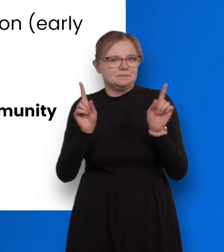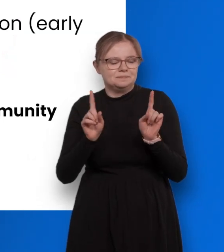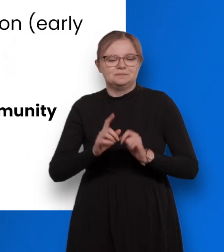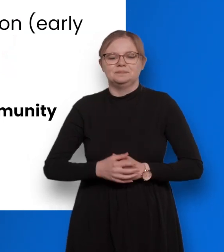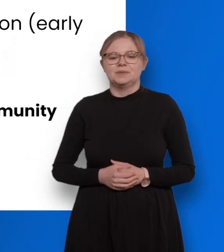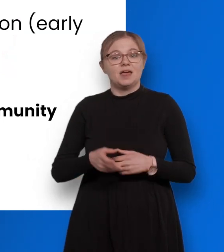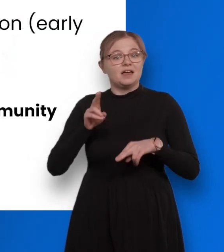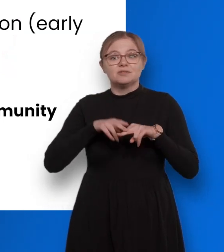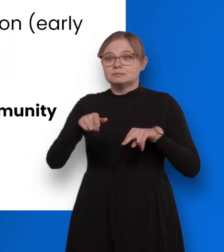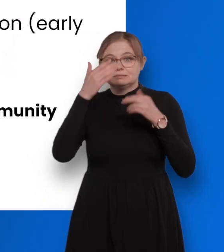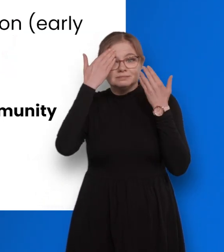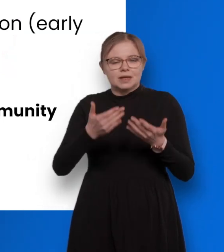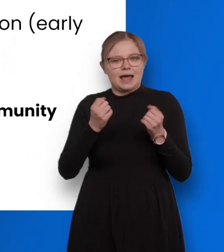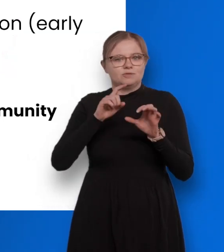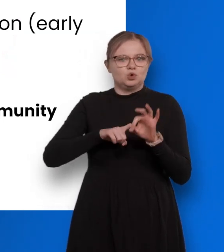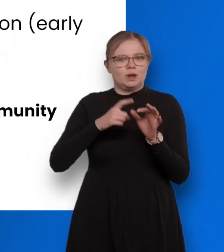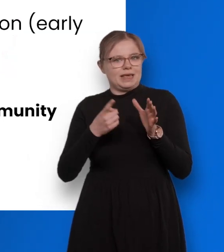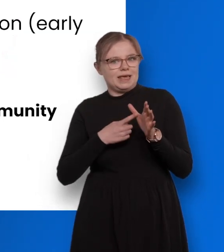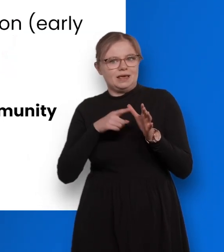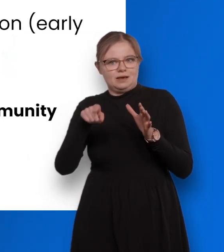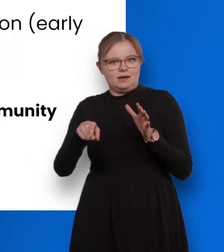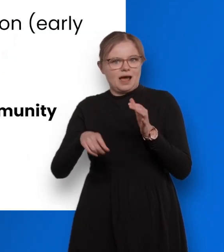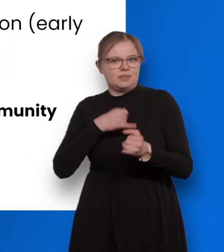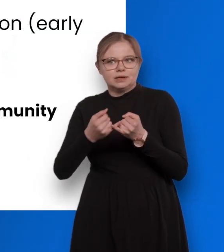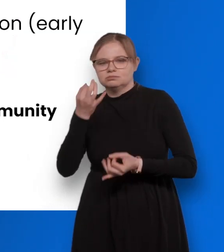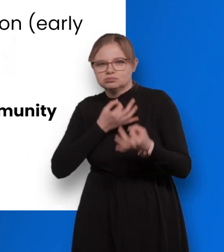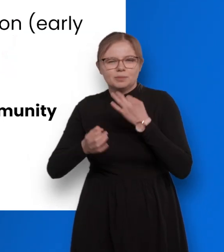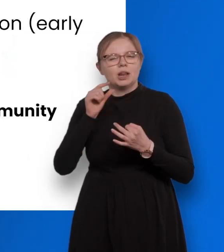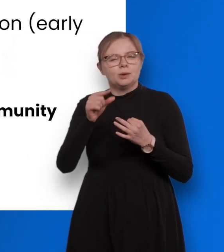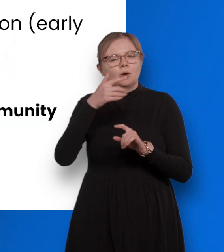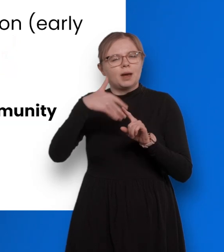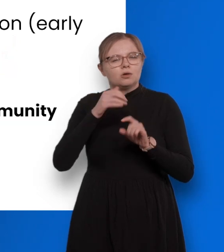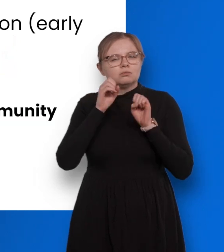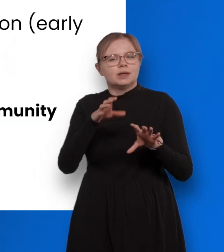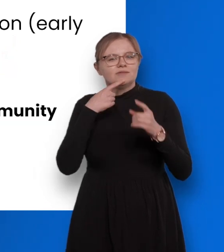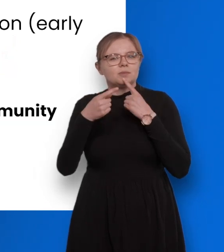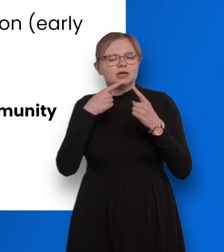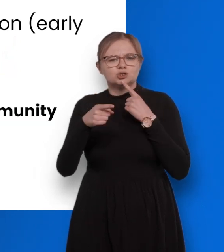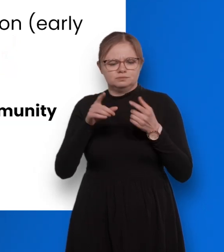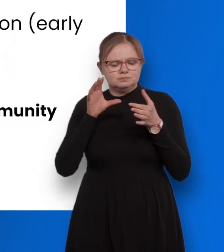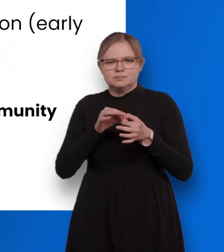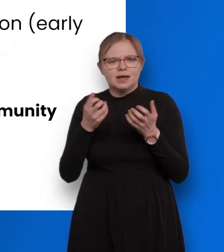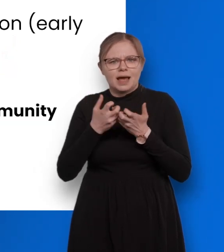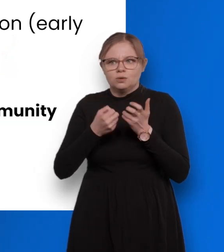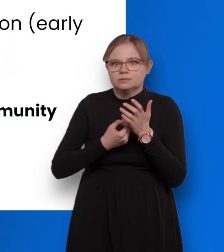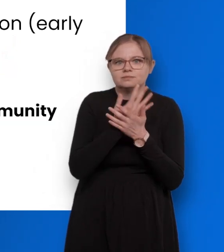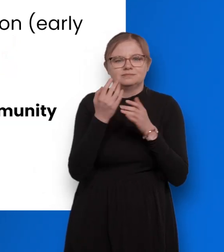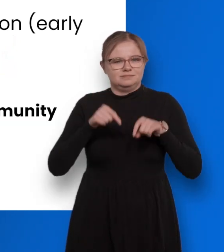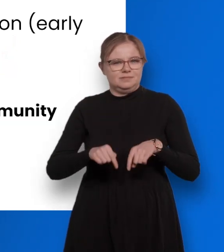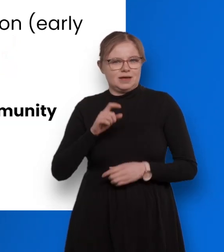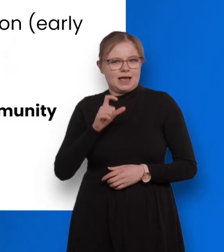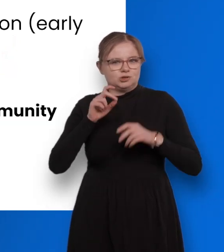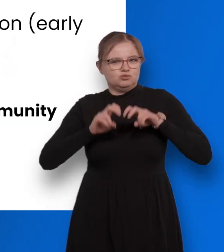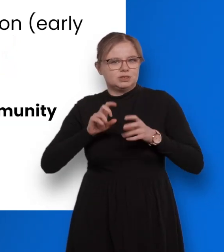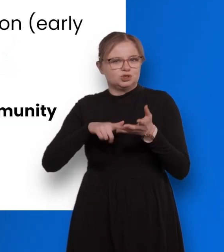if not, the Q&A is there at the end, but just a small bit of background about how that sort of evolved at Cancer Research